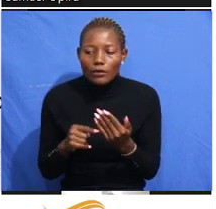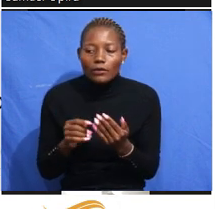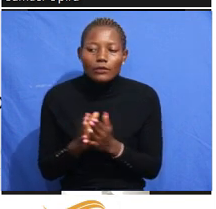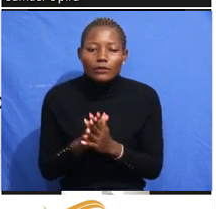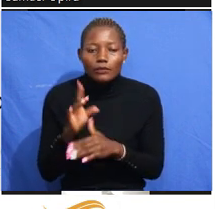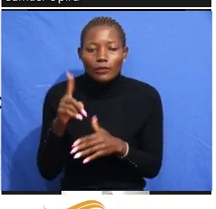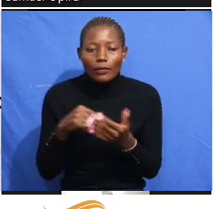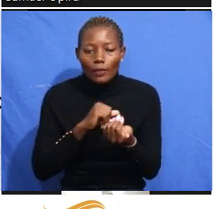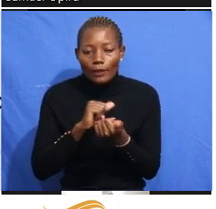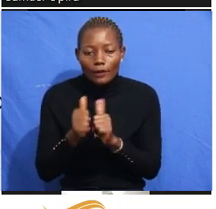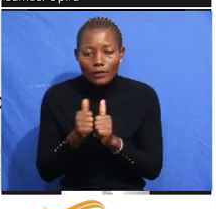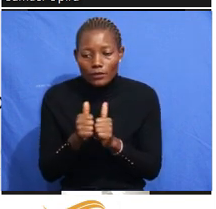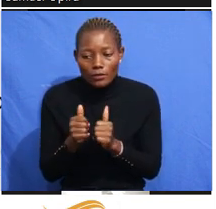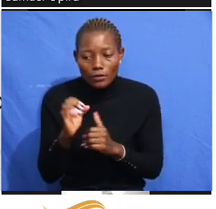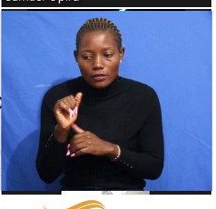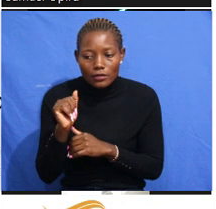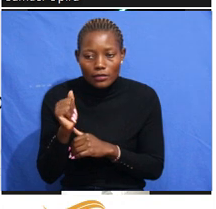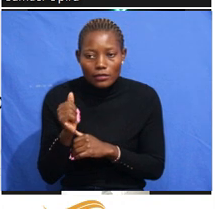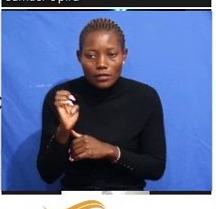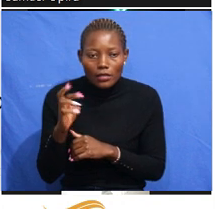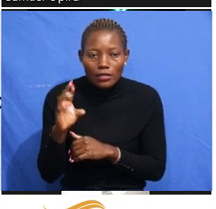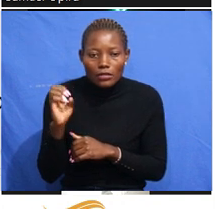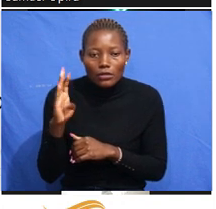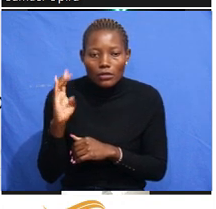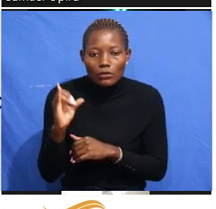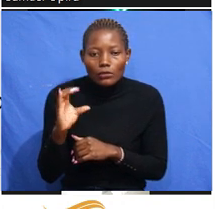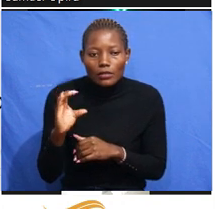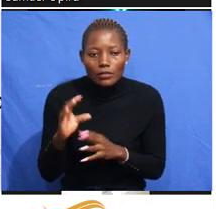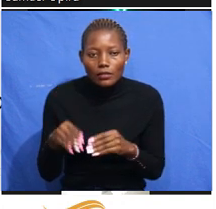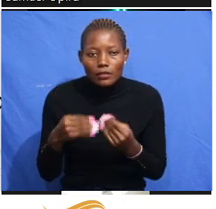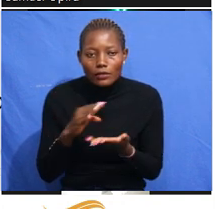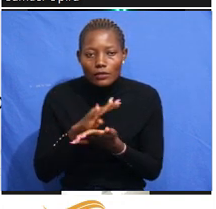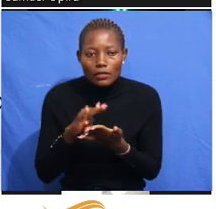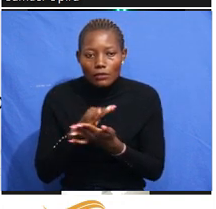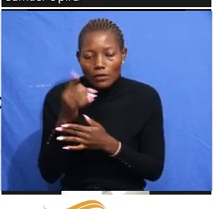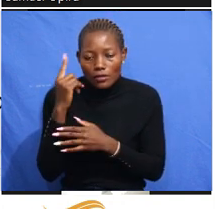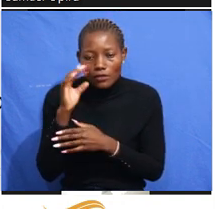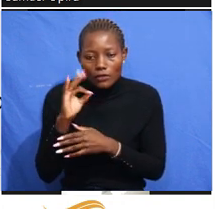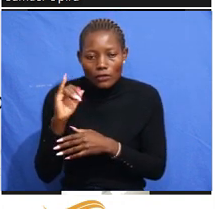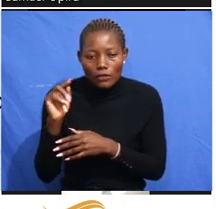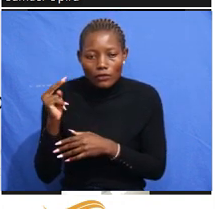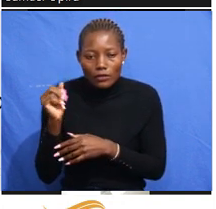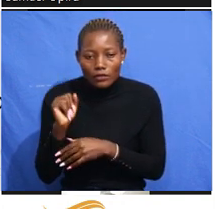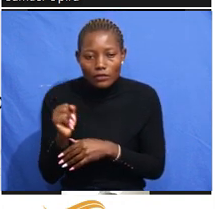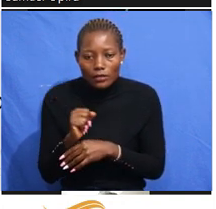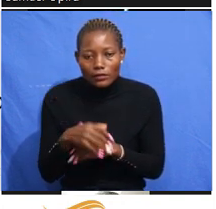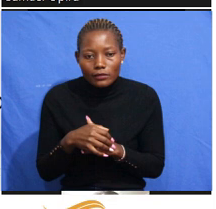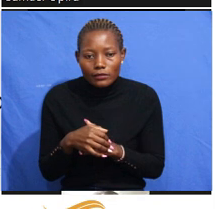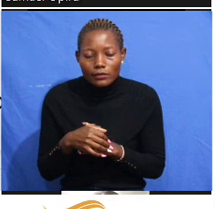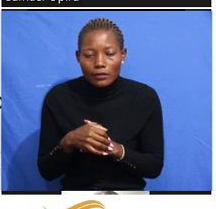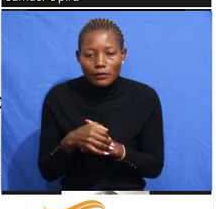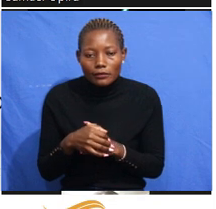there is, aerobic energy provides the base for fitness, regardless of which specific energy system